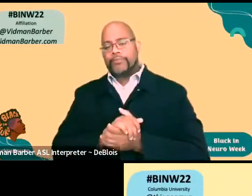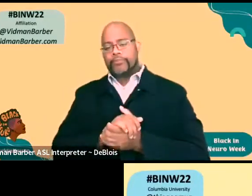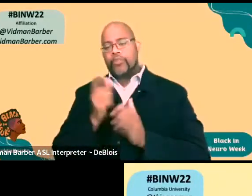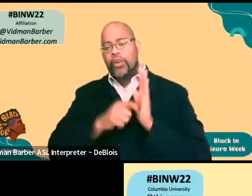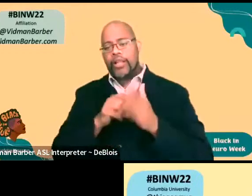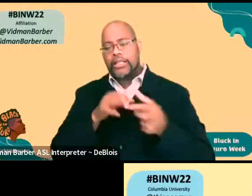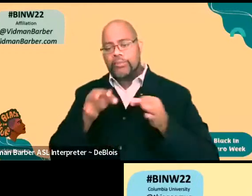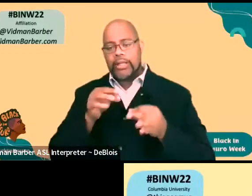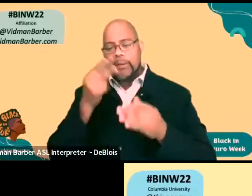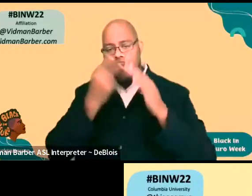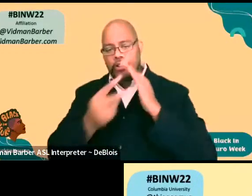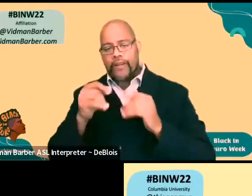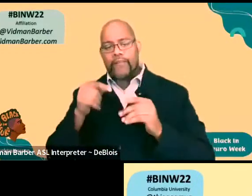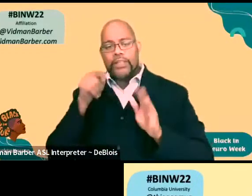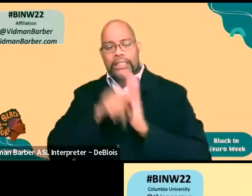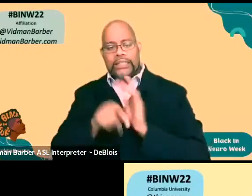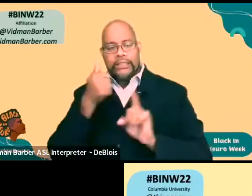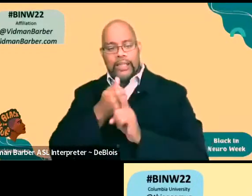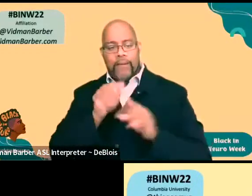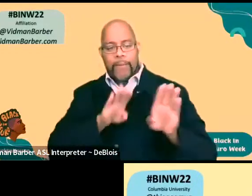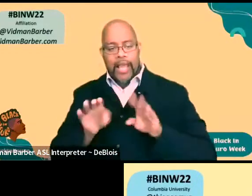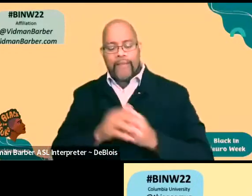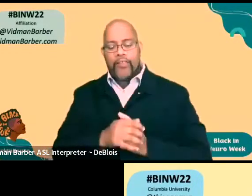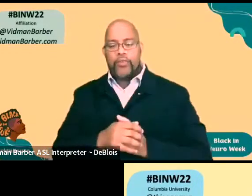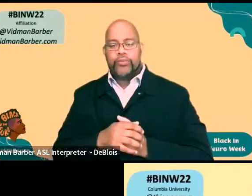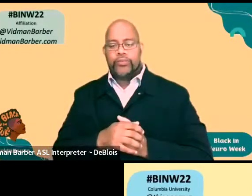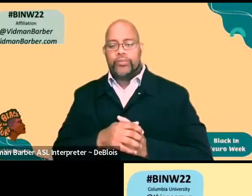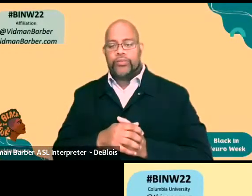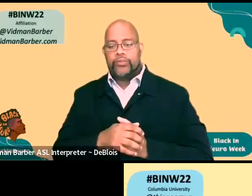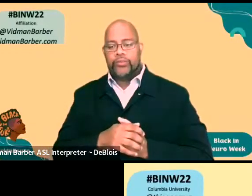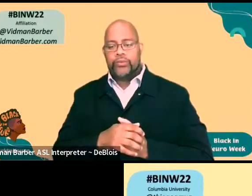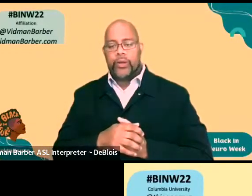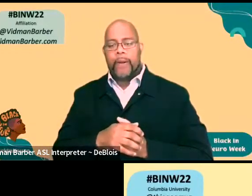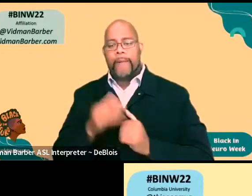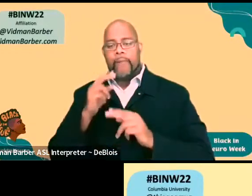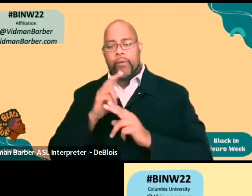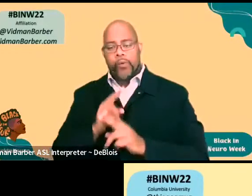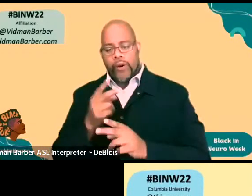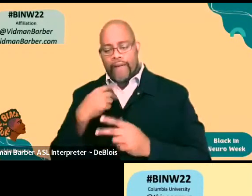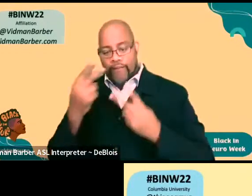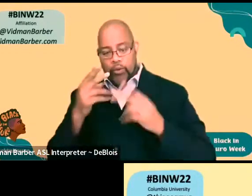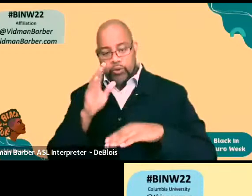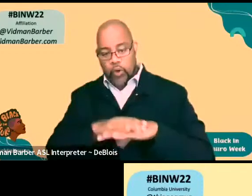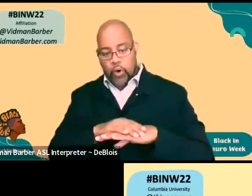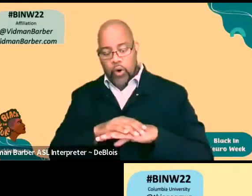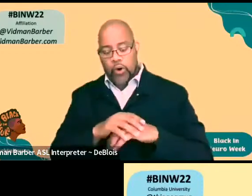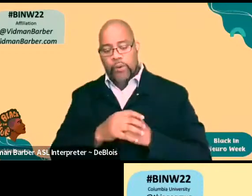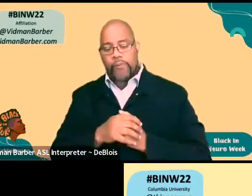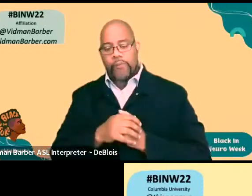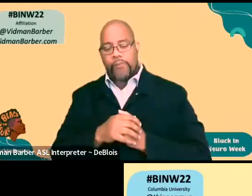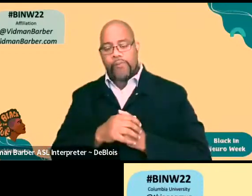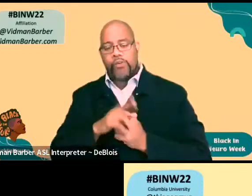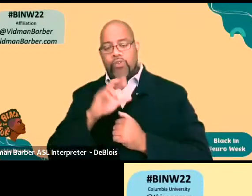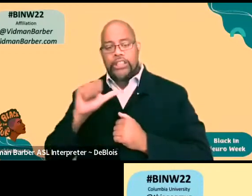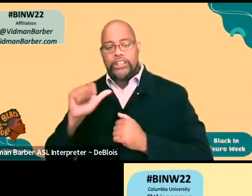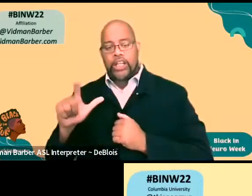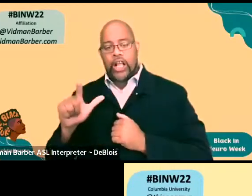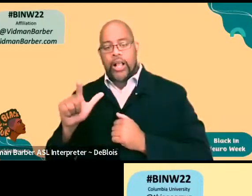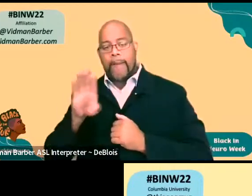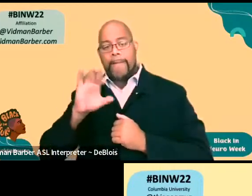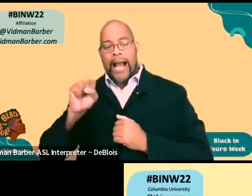describes prediction of suicidal behaviors, but, do I have views on racial biases in the